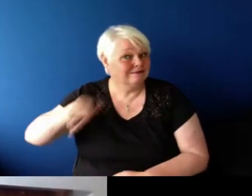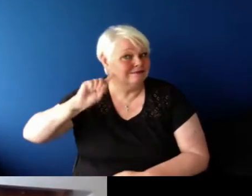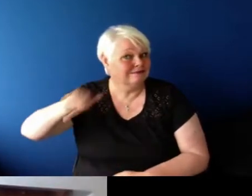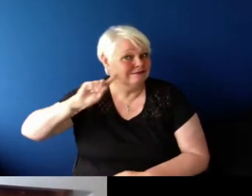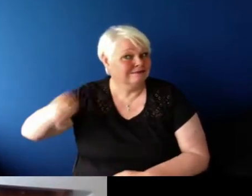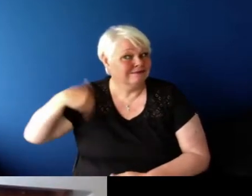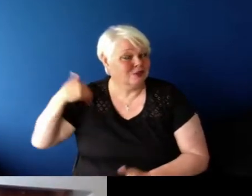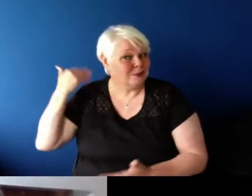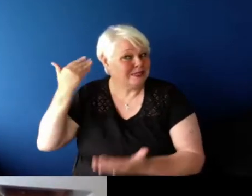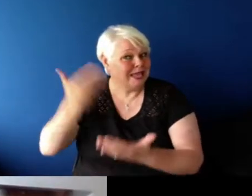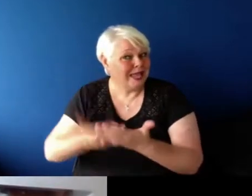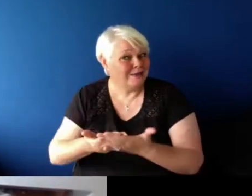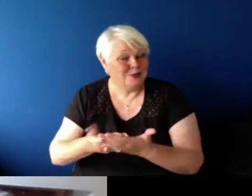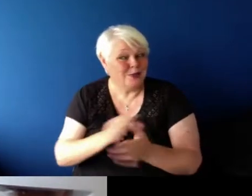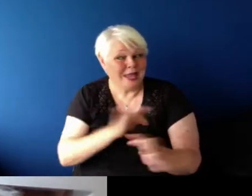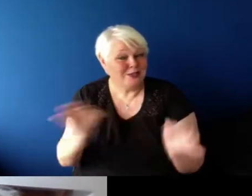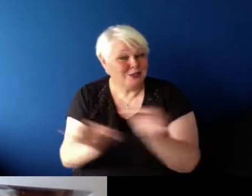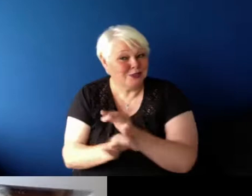excuse anymore, is it?